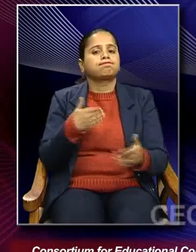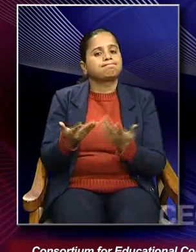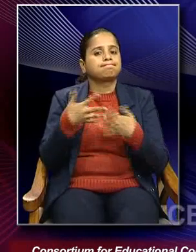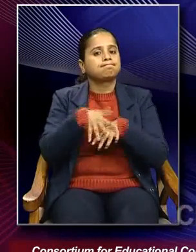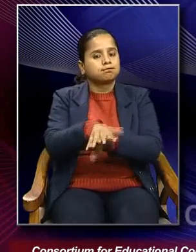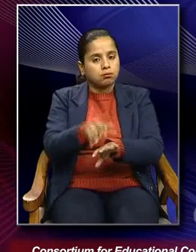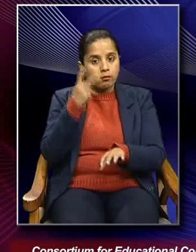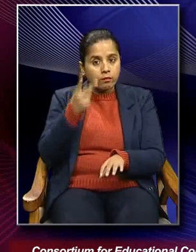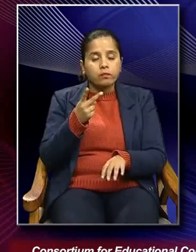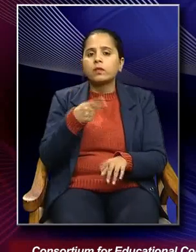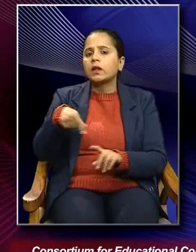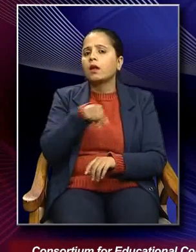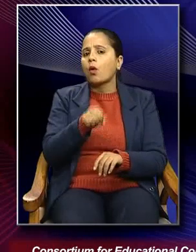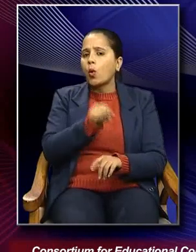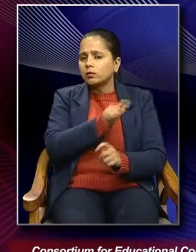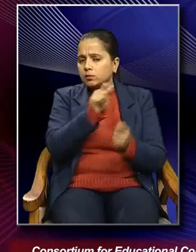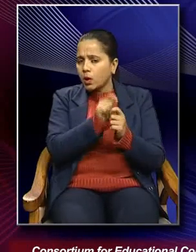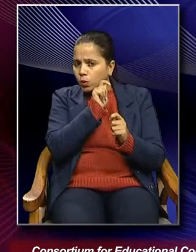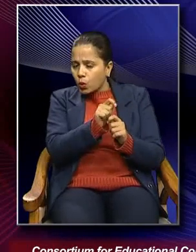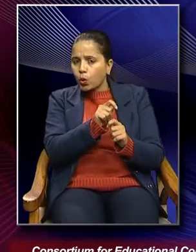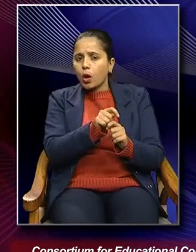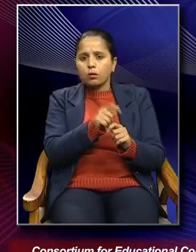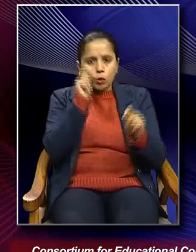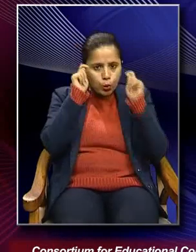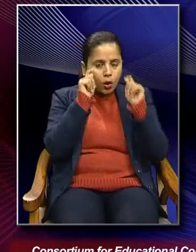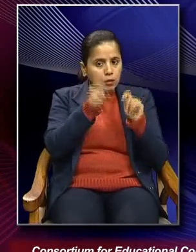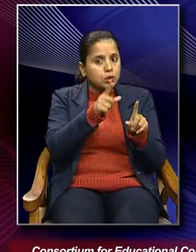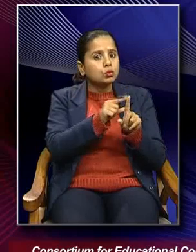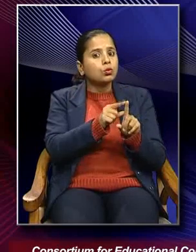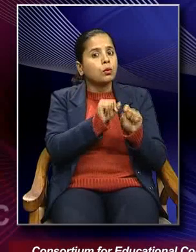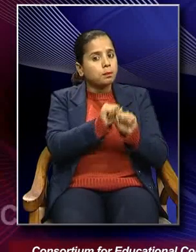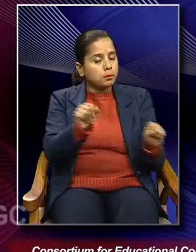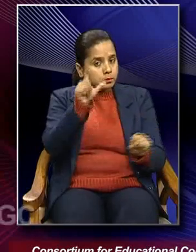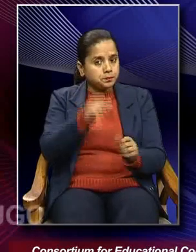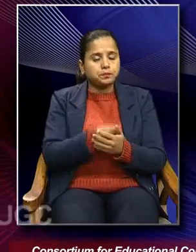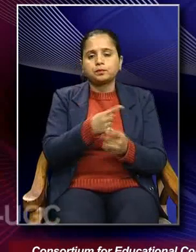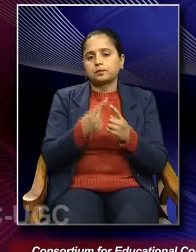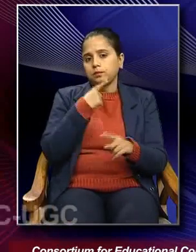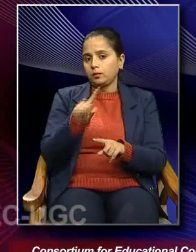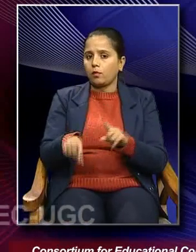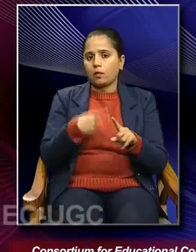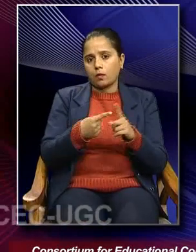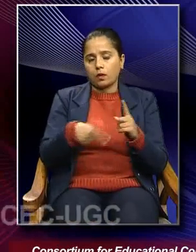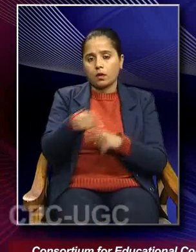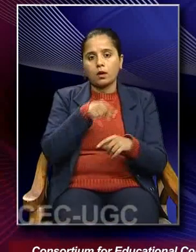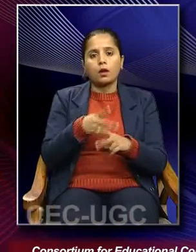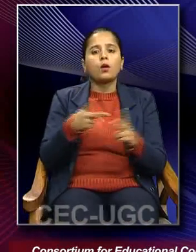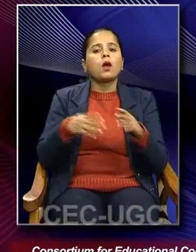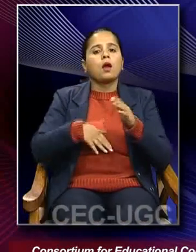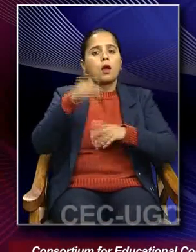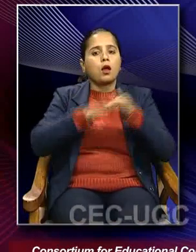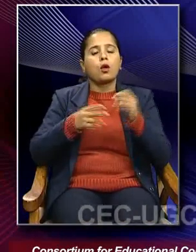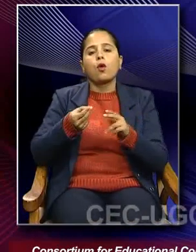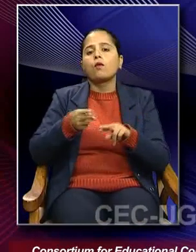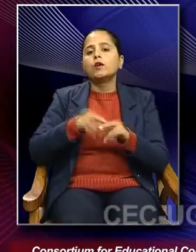involves specified roles for people to play. Now, when he's talking about the construction of